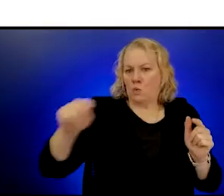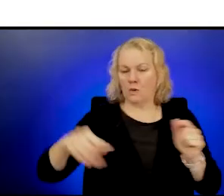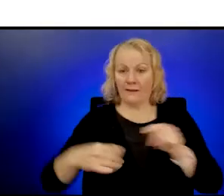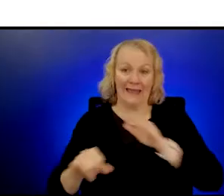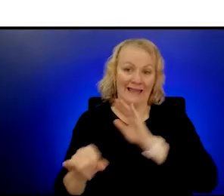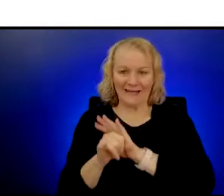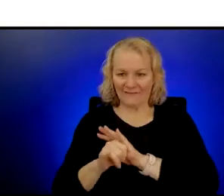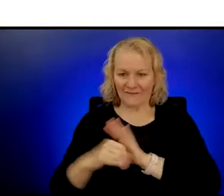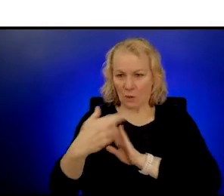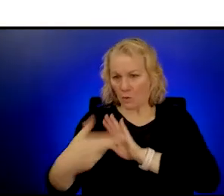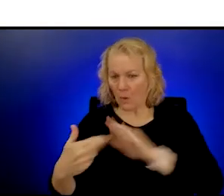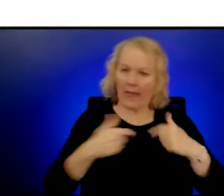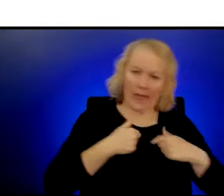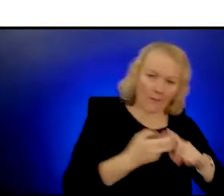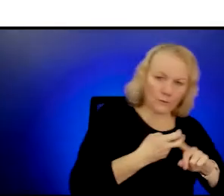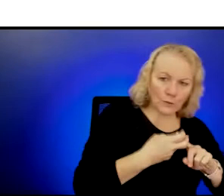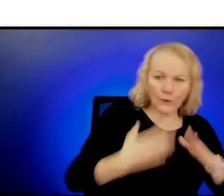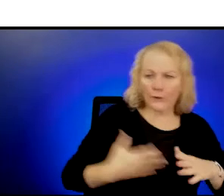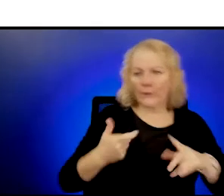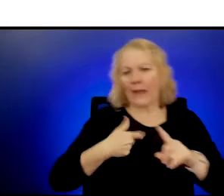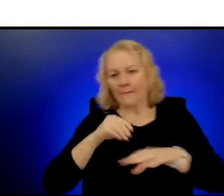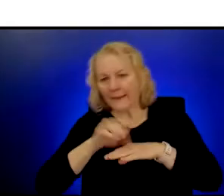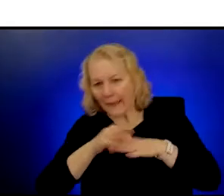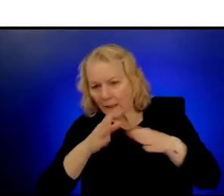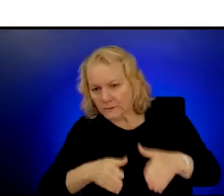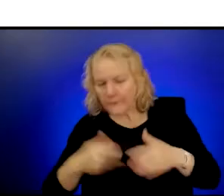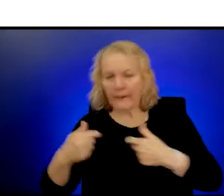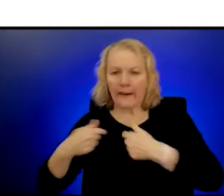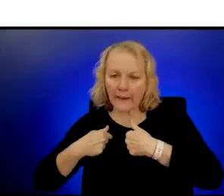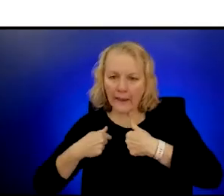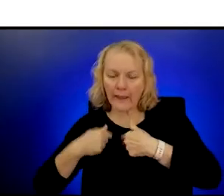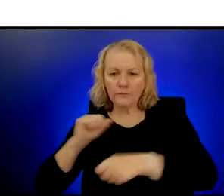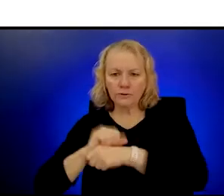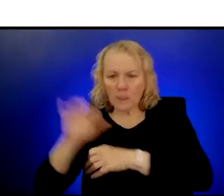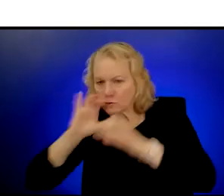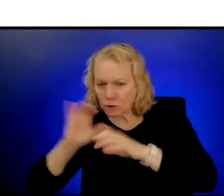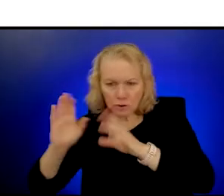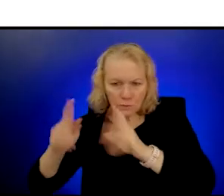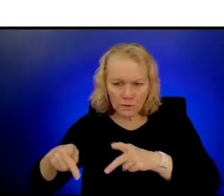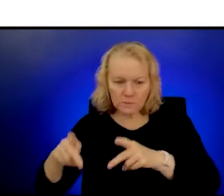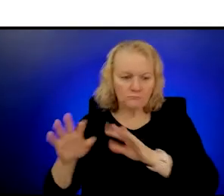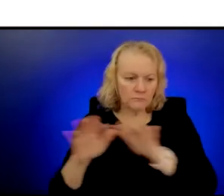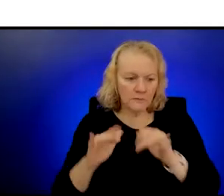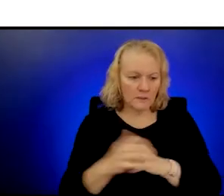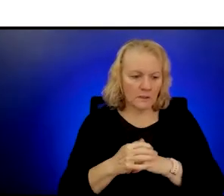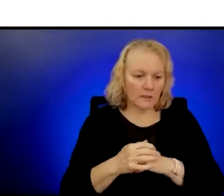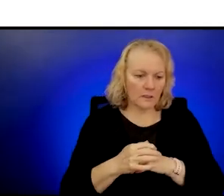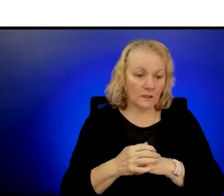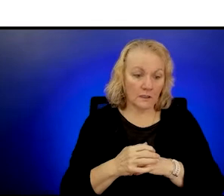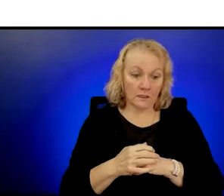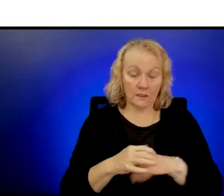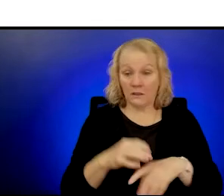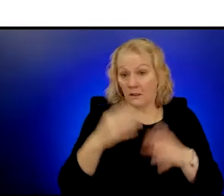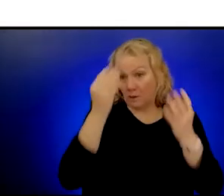role. I'm the recruiter, I'm the counselor, I'm the job search person. Notify the